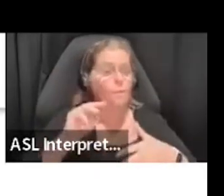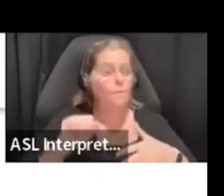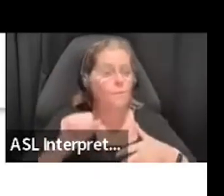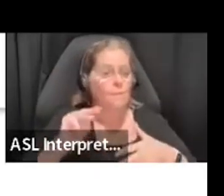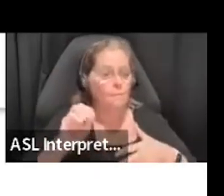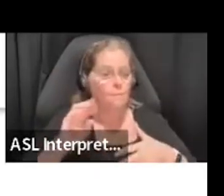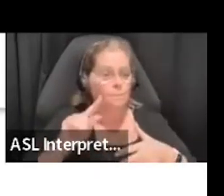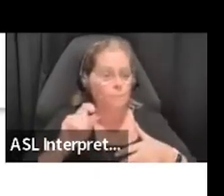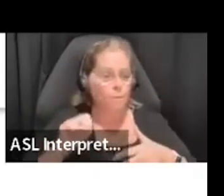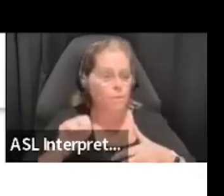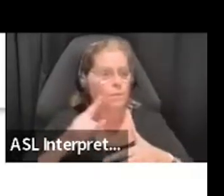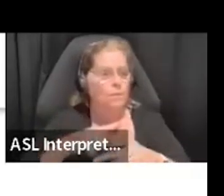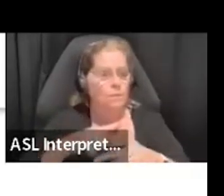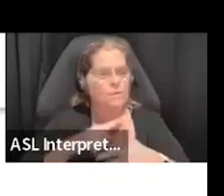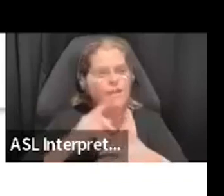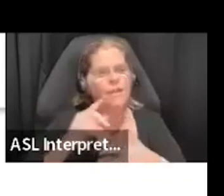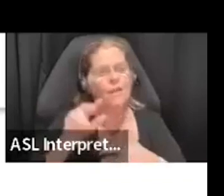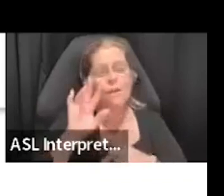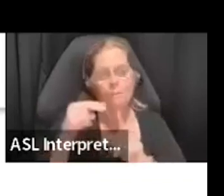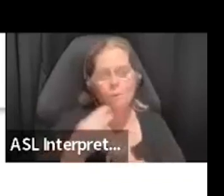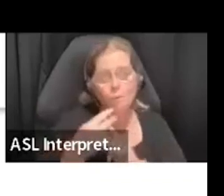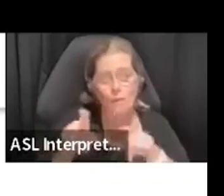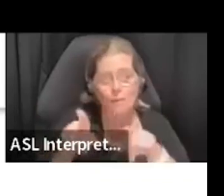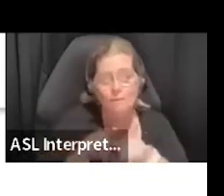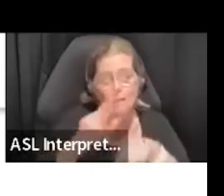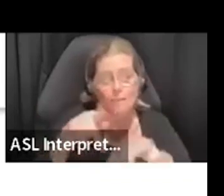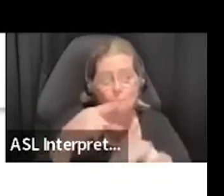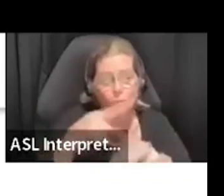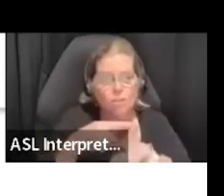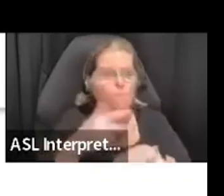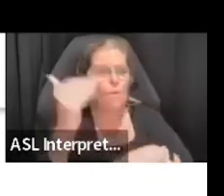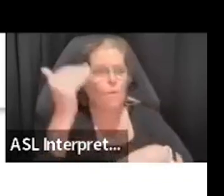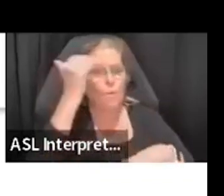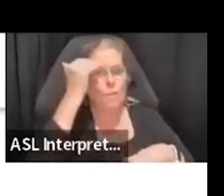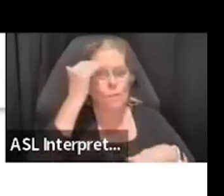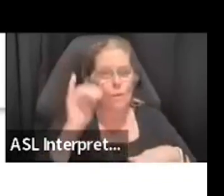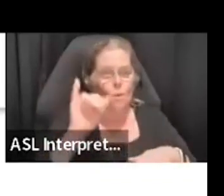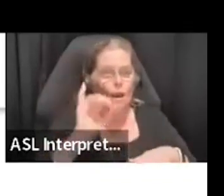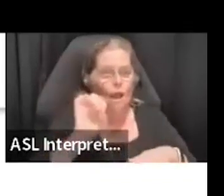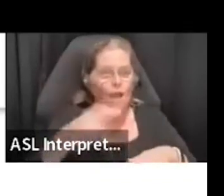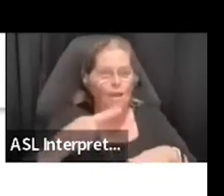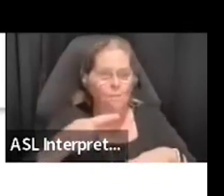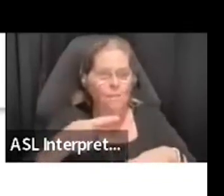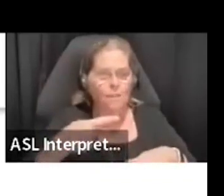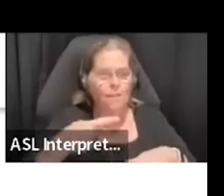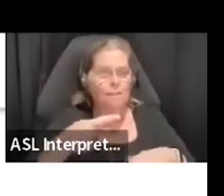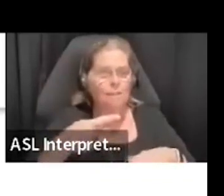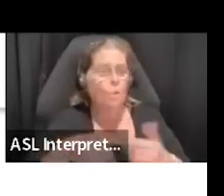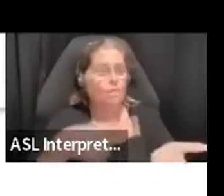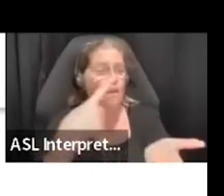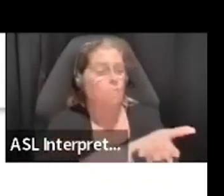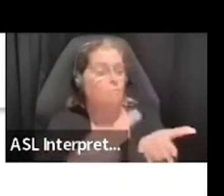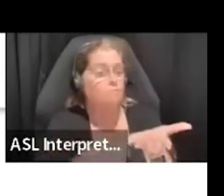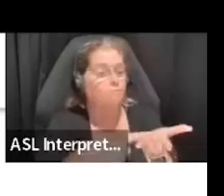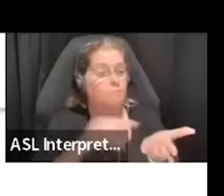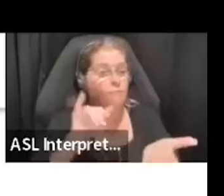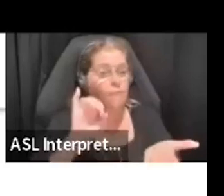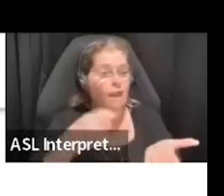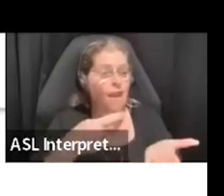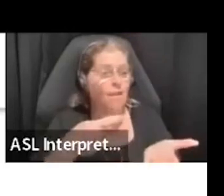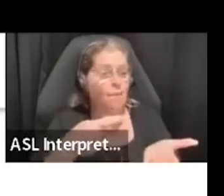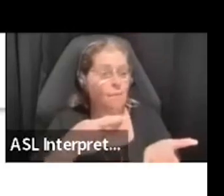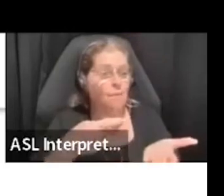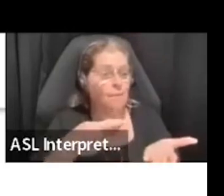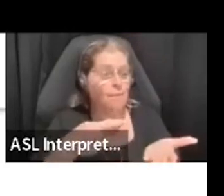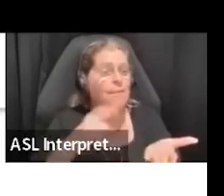from the perspective of a principal, is we know that the IEP teams, when they sit down to write the IEP, that is where